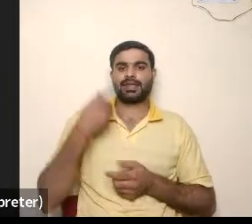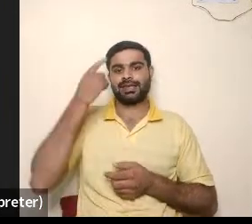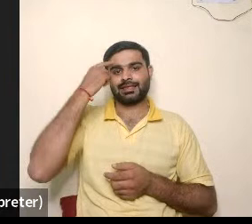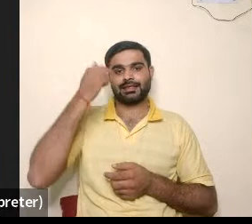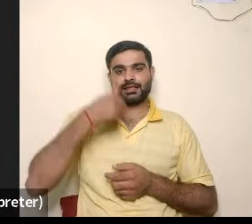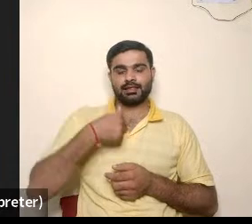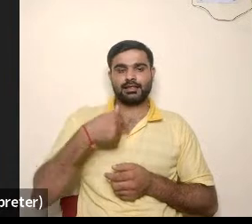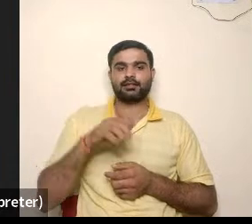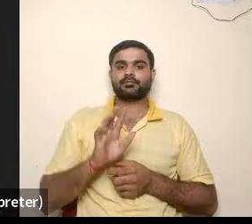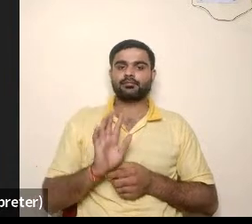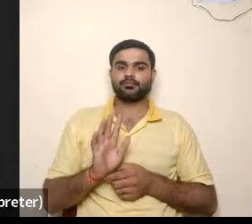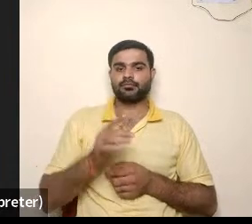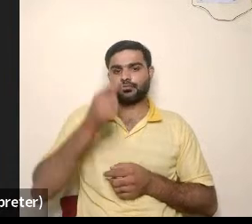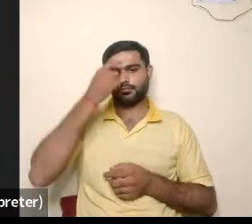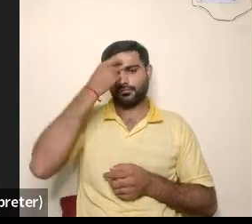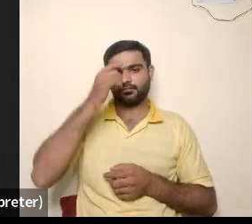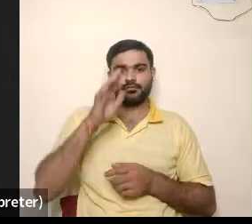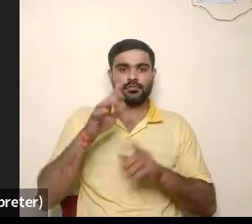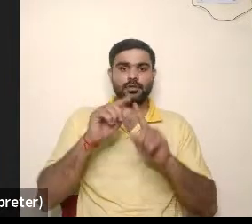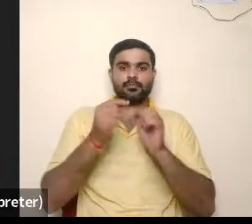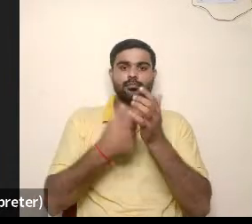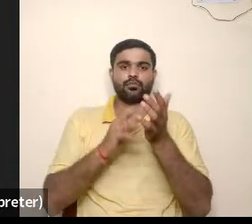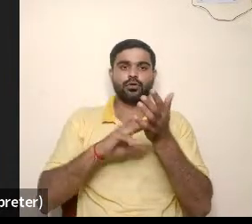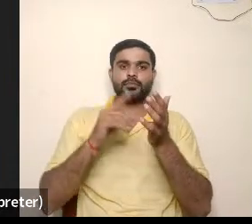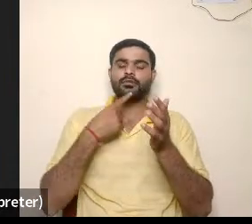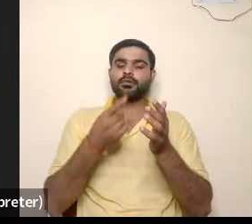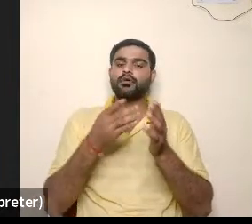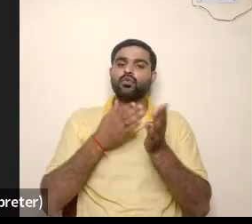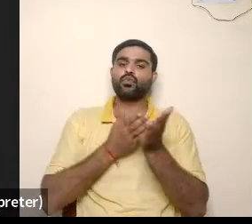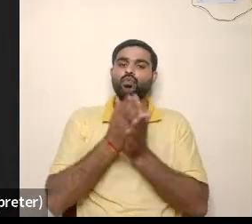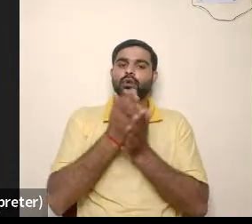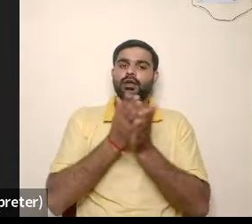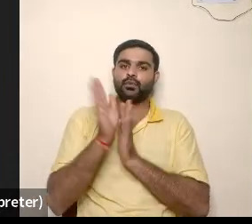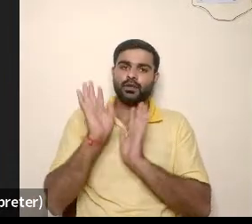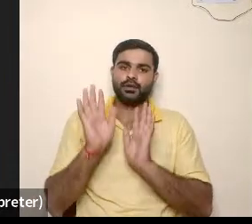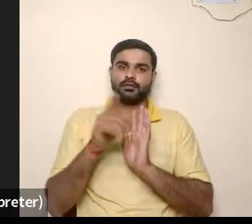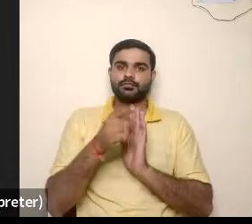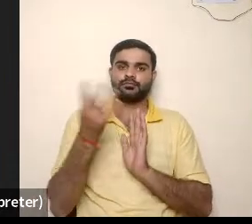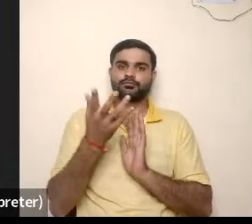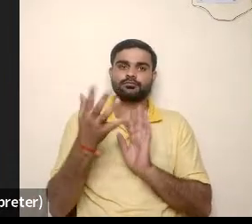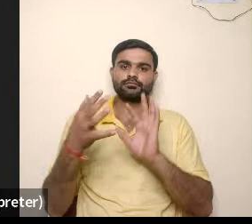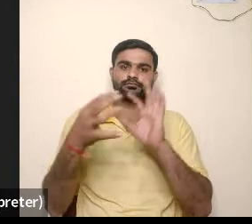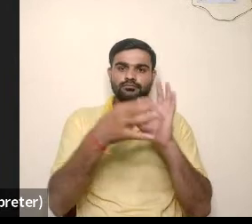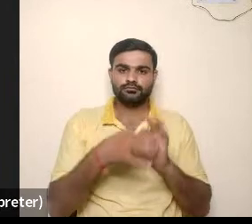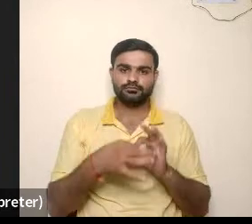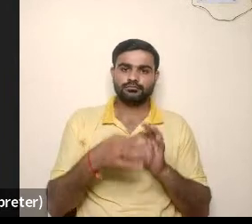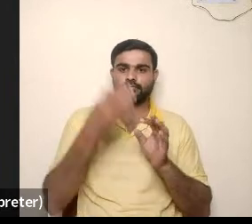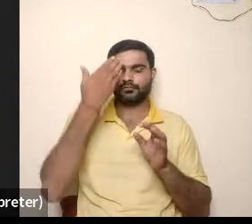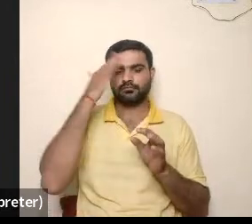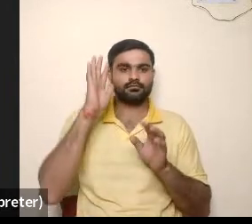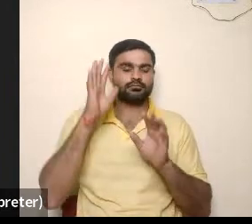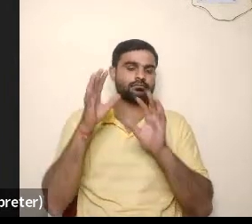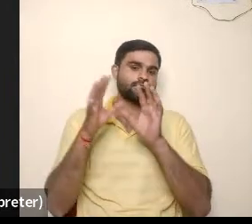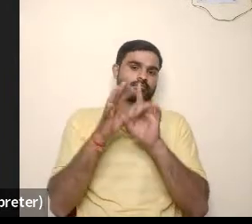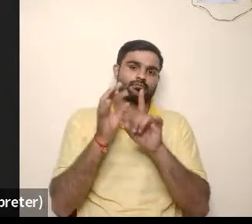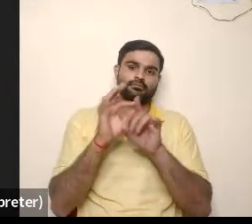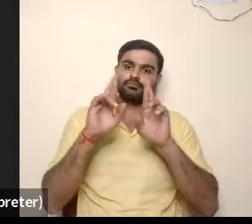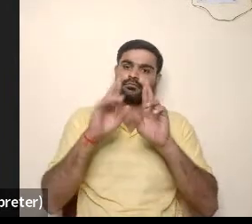promulgation is the only way, because I don't think